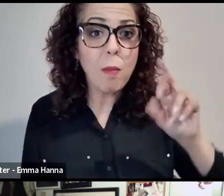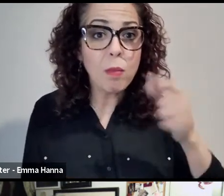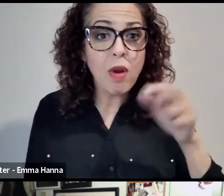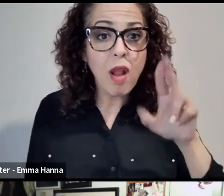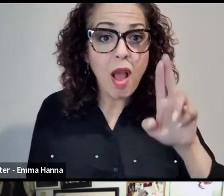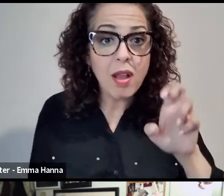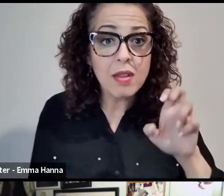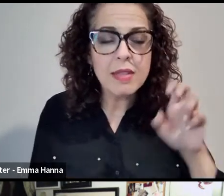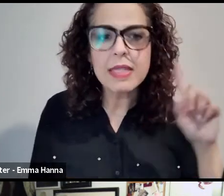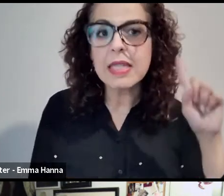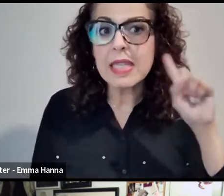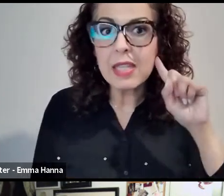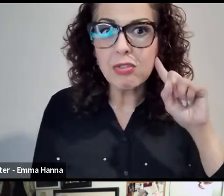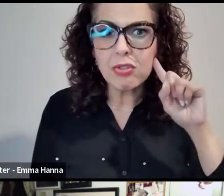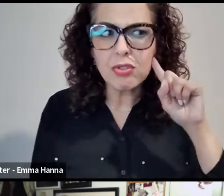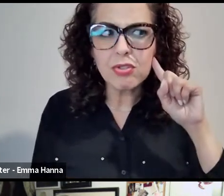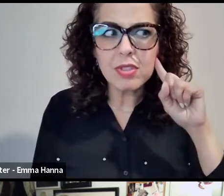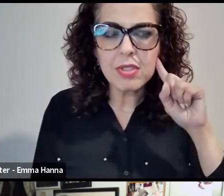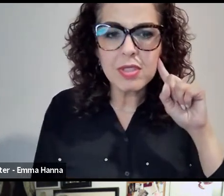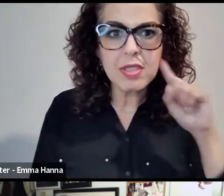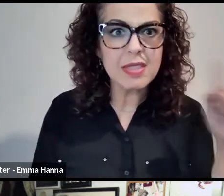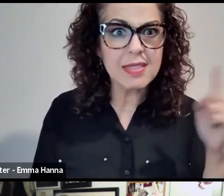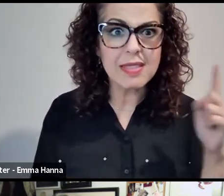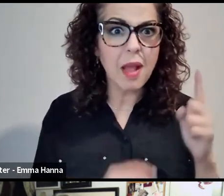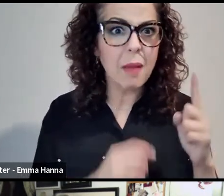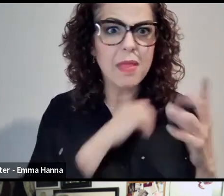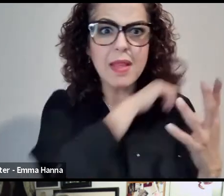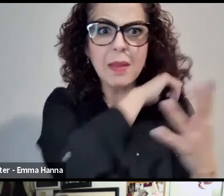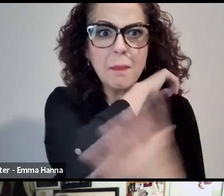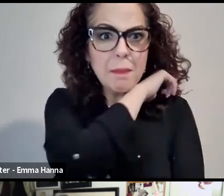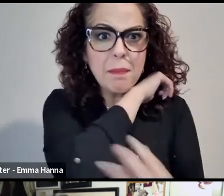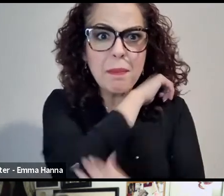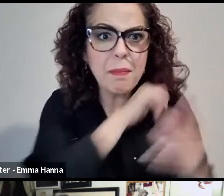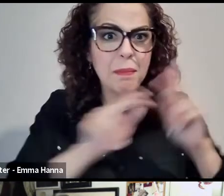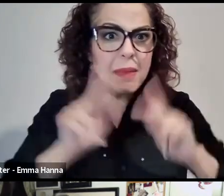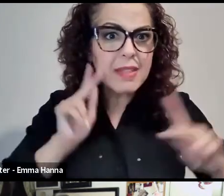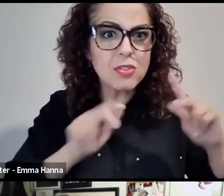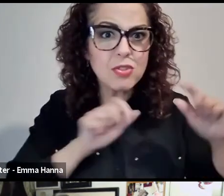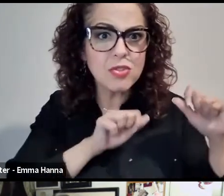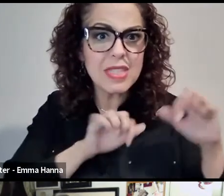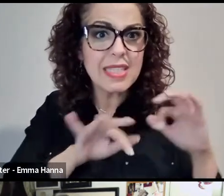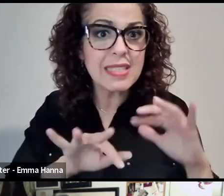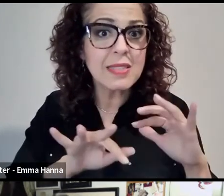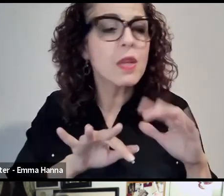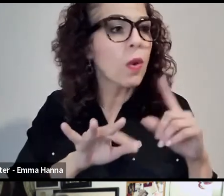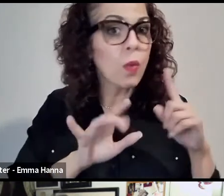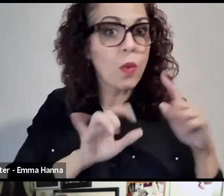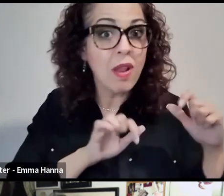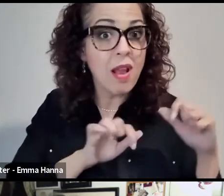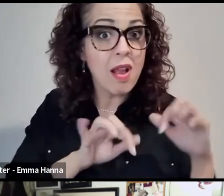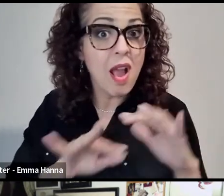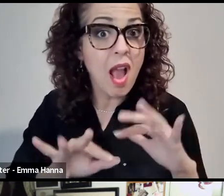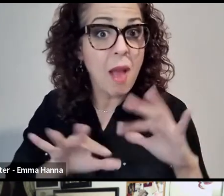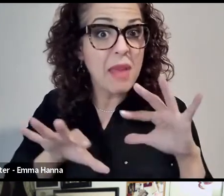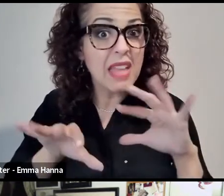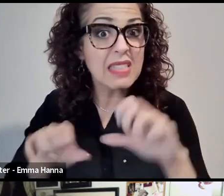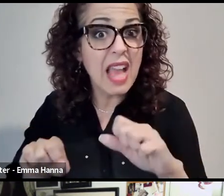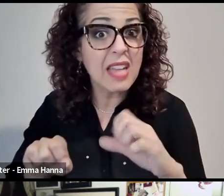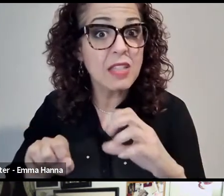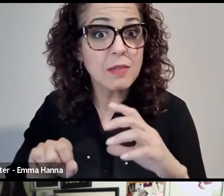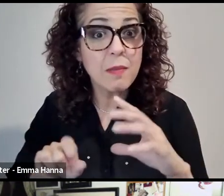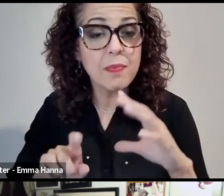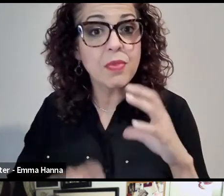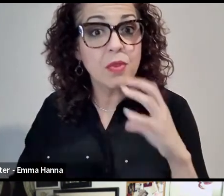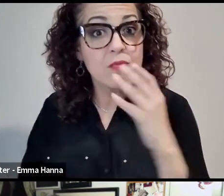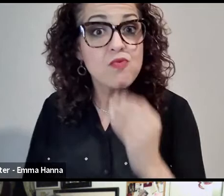a pogrom of peasantry, whatever, Cossacks, who are going to come and attack the Jews